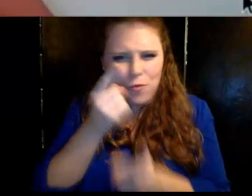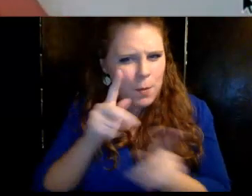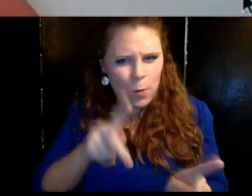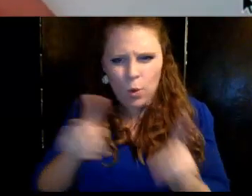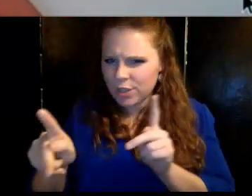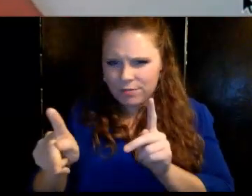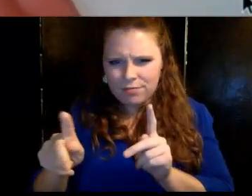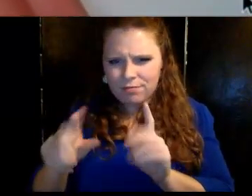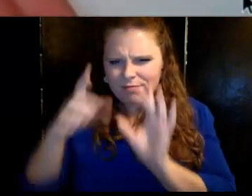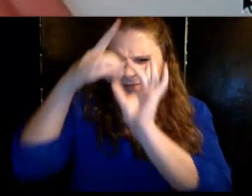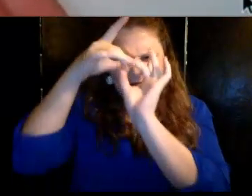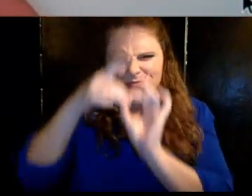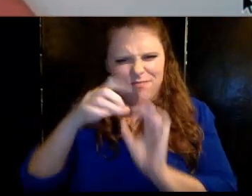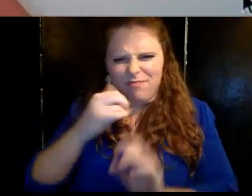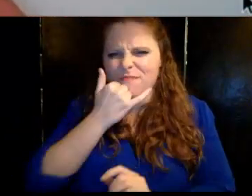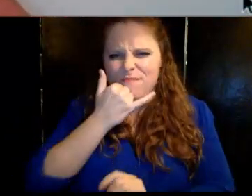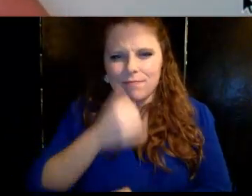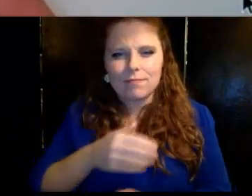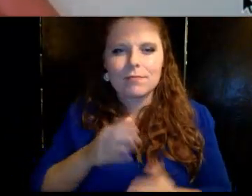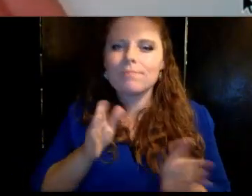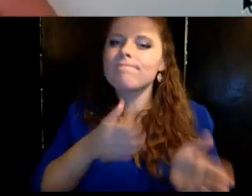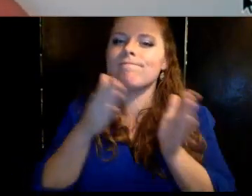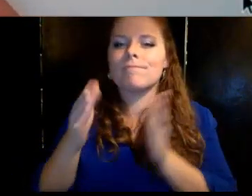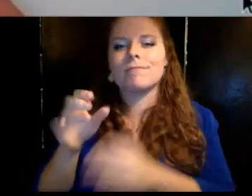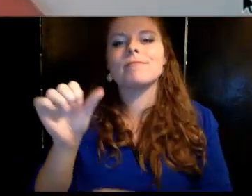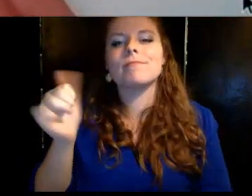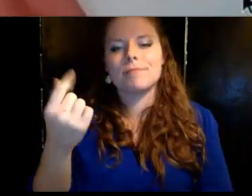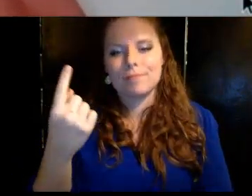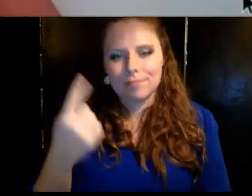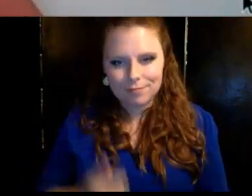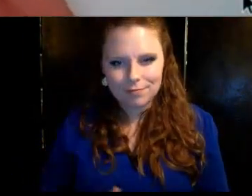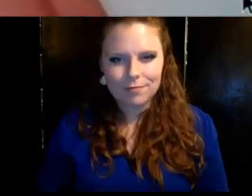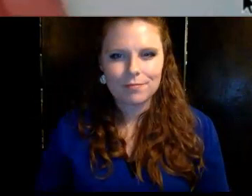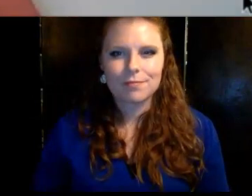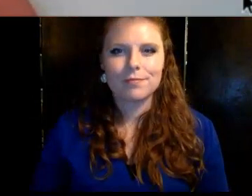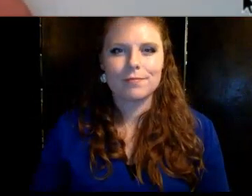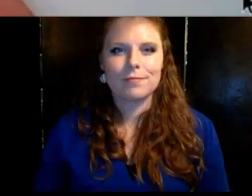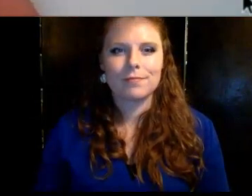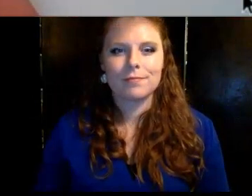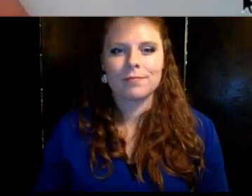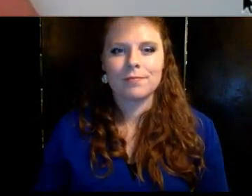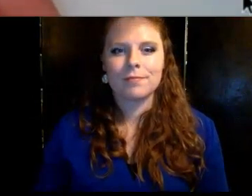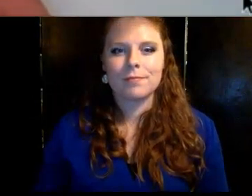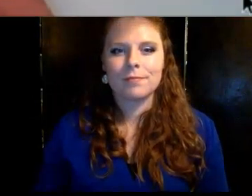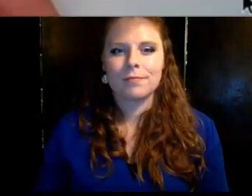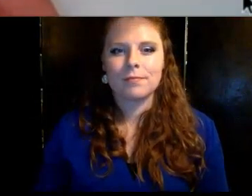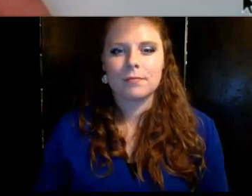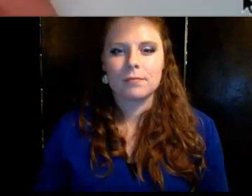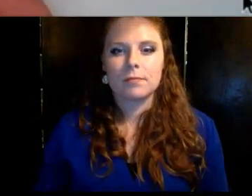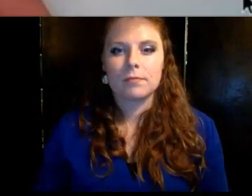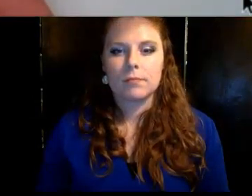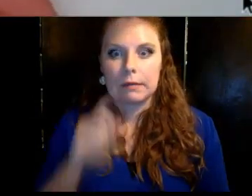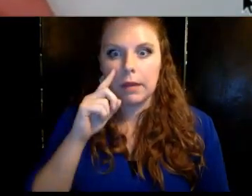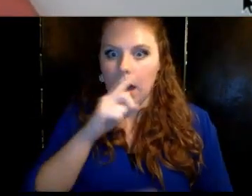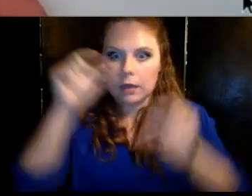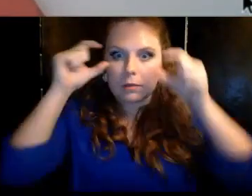okay? If I were to do another face, and I made the eyes way